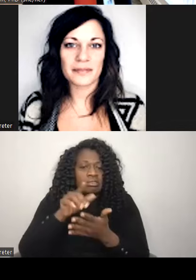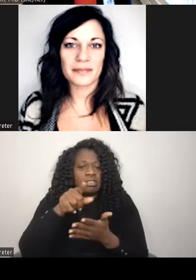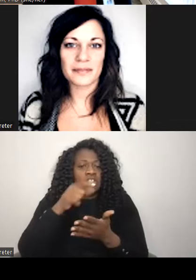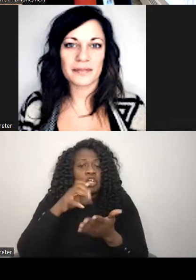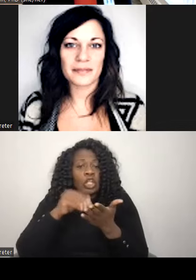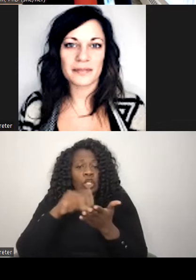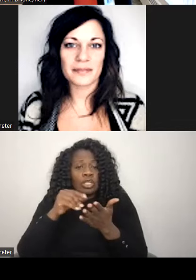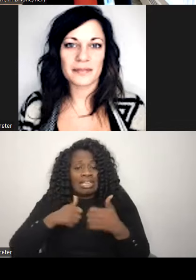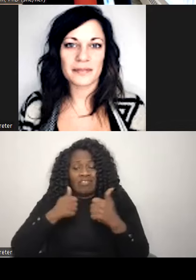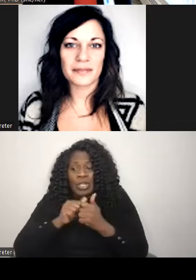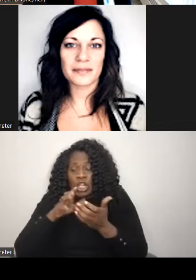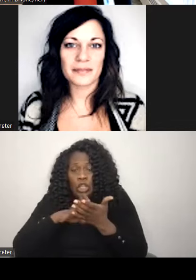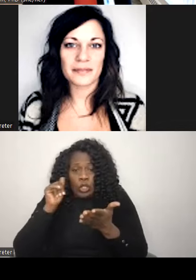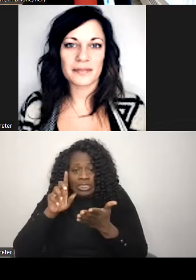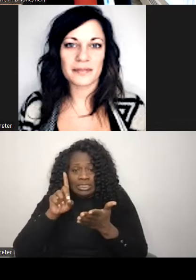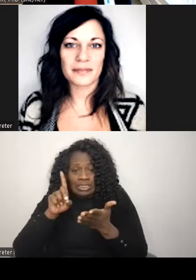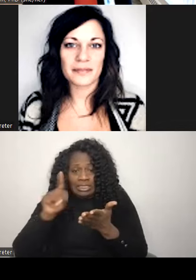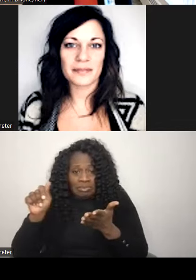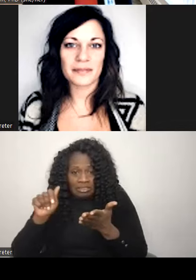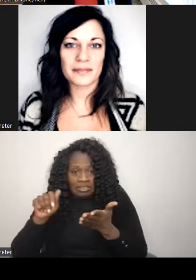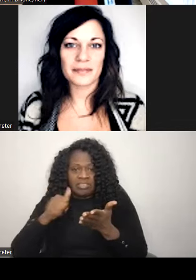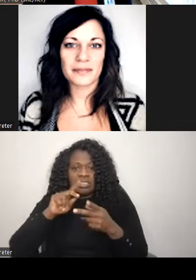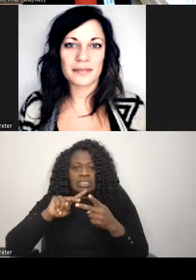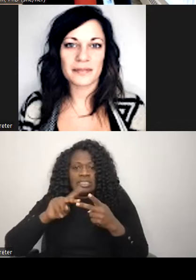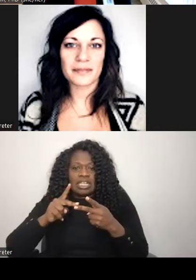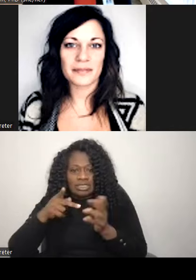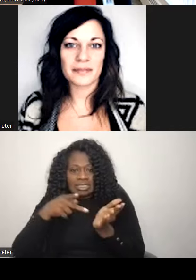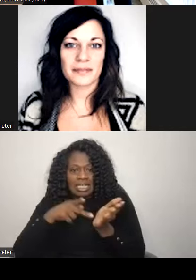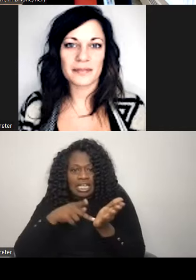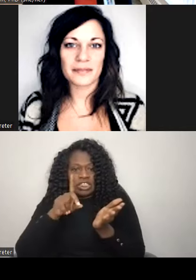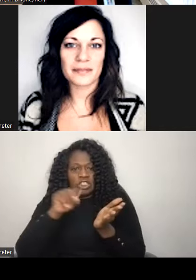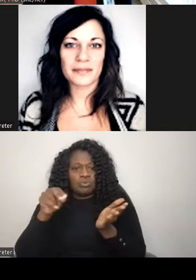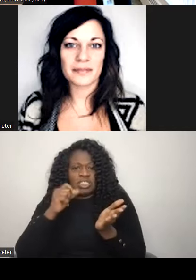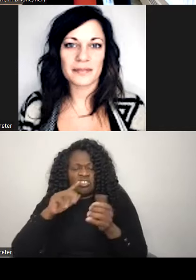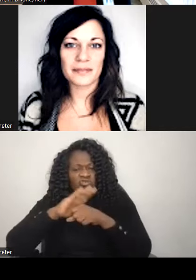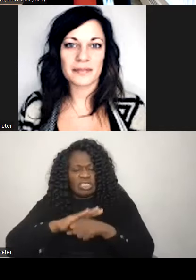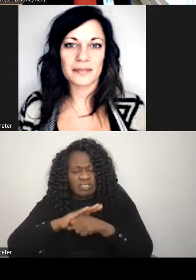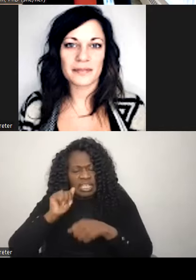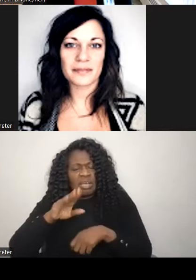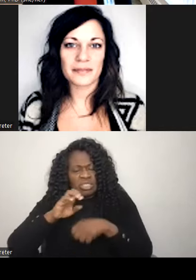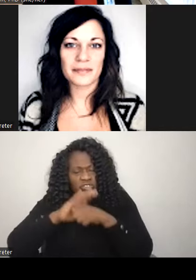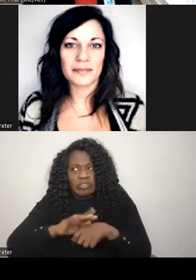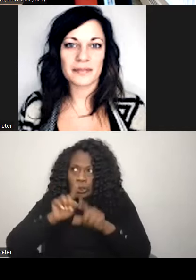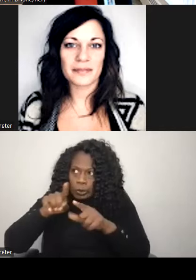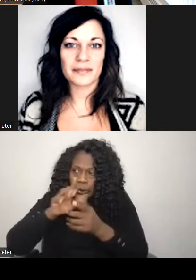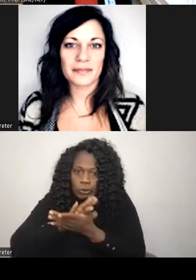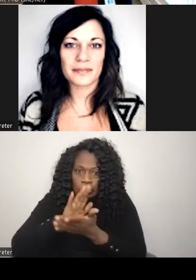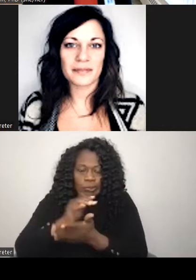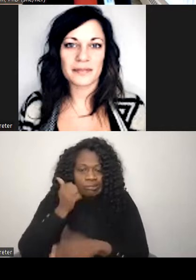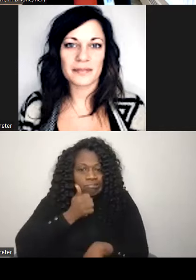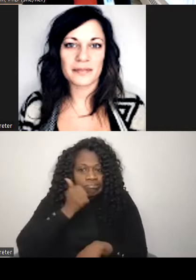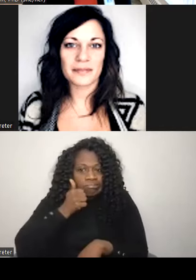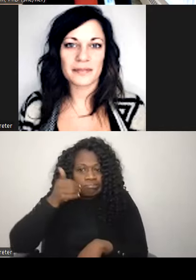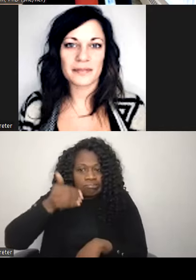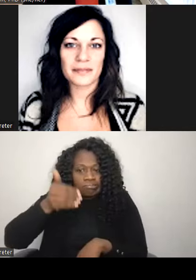learning disability increases risk of secondary psychiatric conditions because it's stressful. It can be stressful to go to school every day